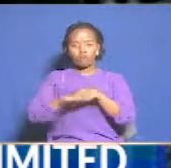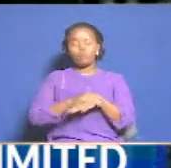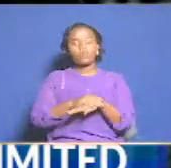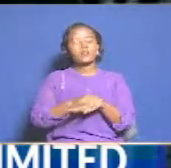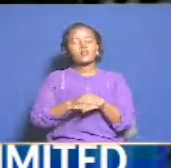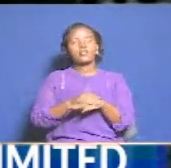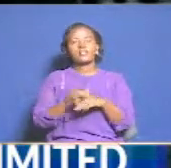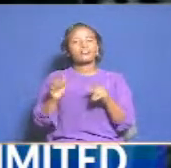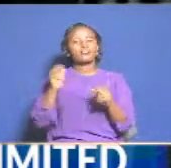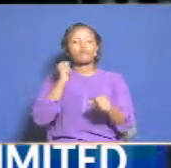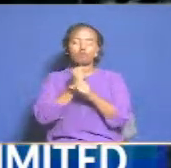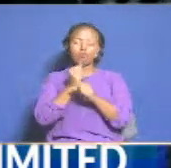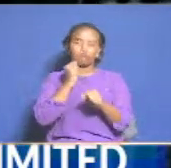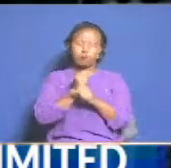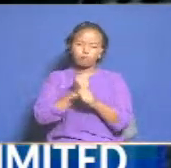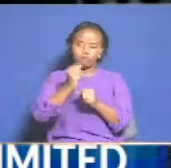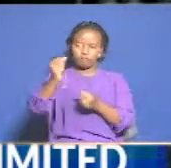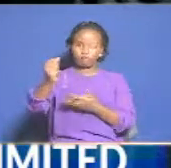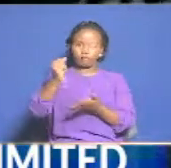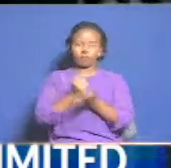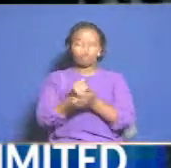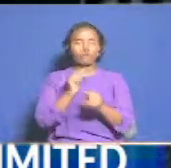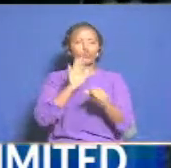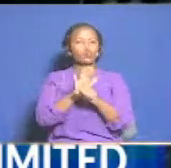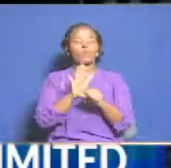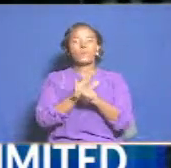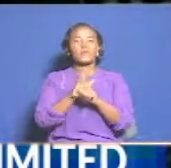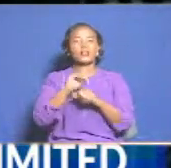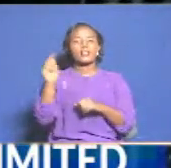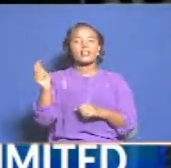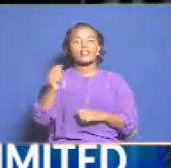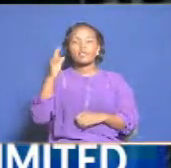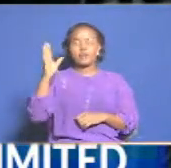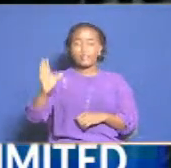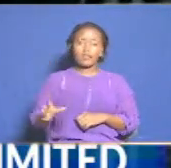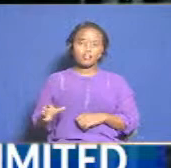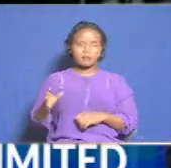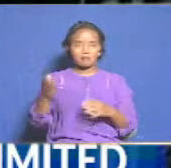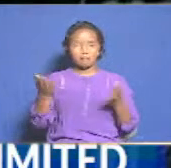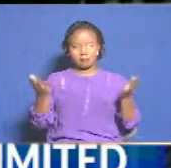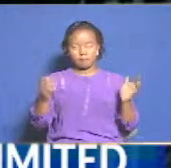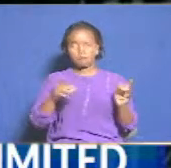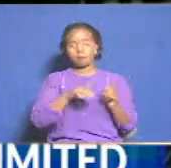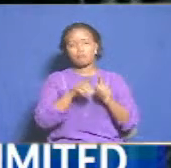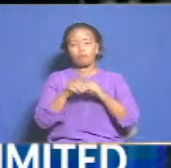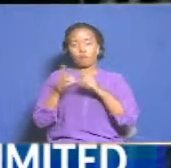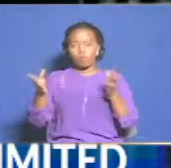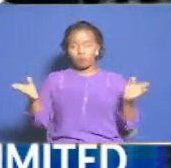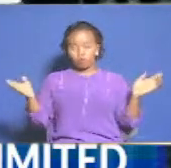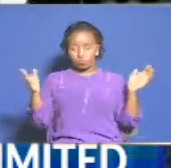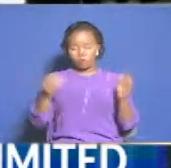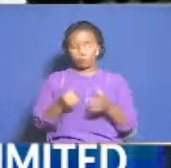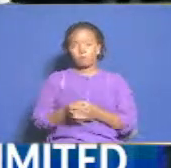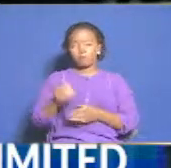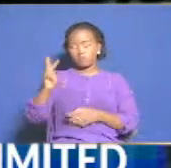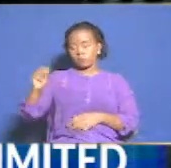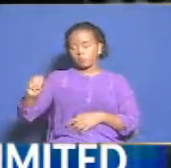employment to many Kenyans. Indeed, as our MD,